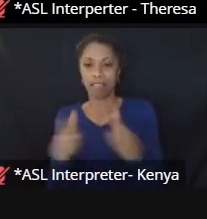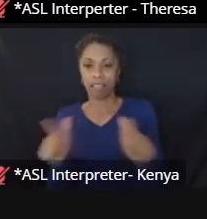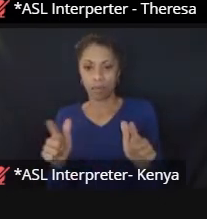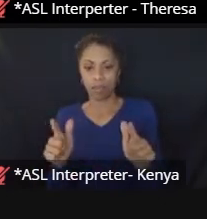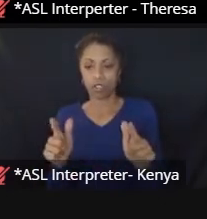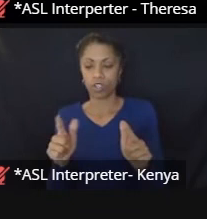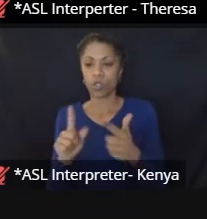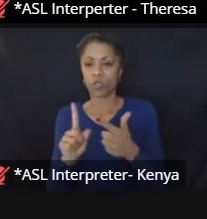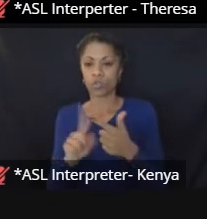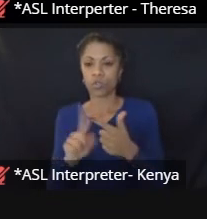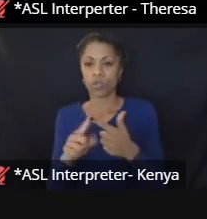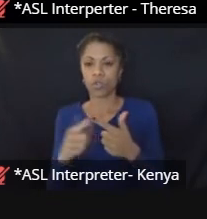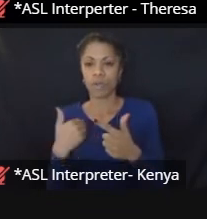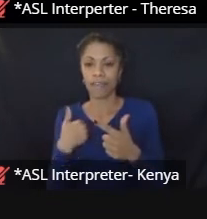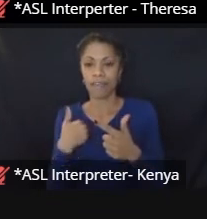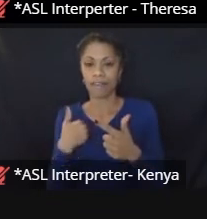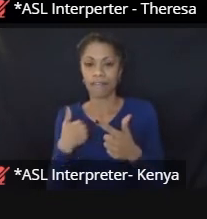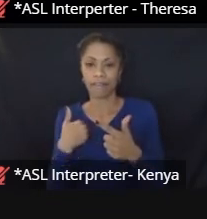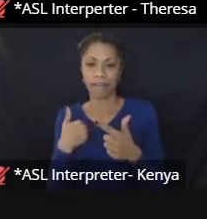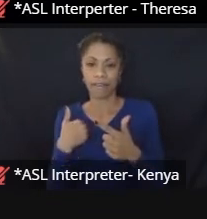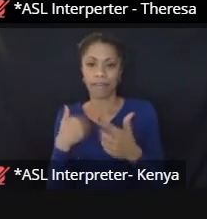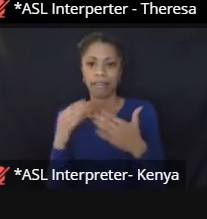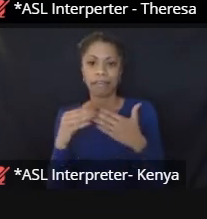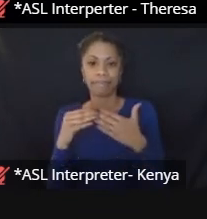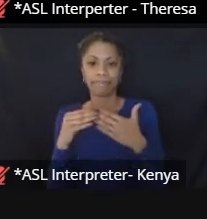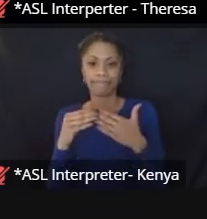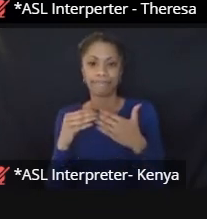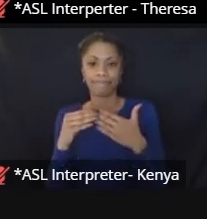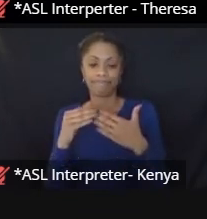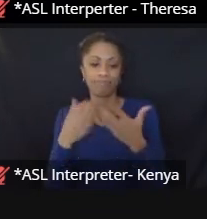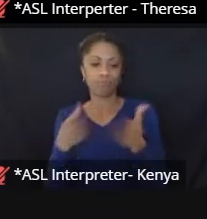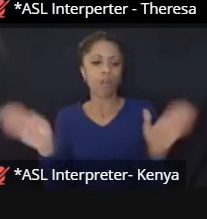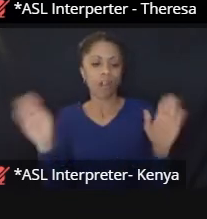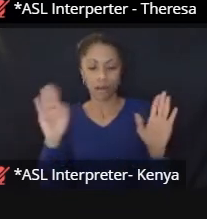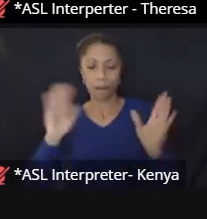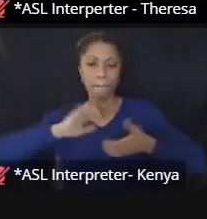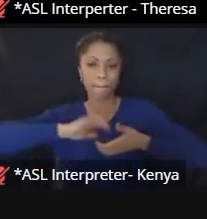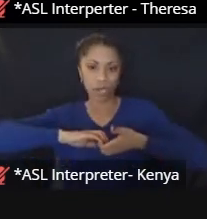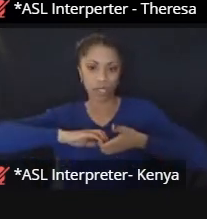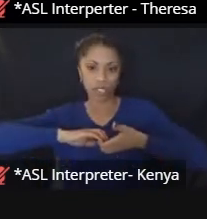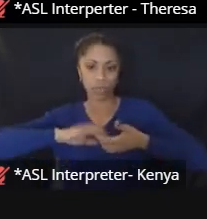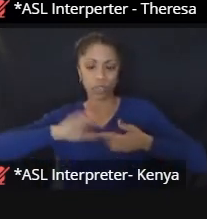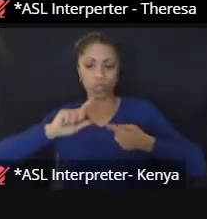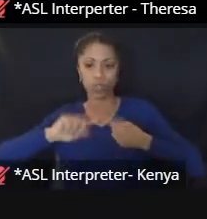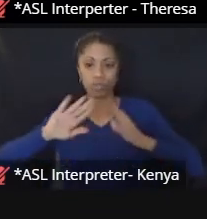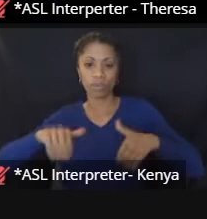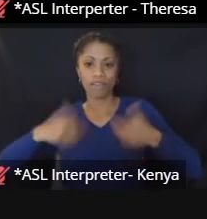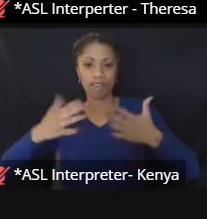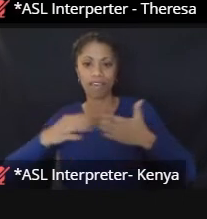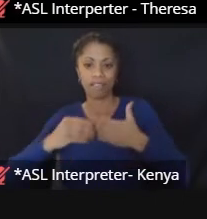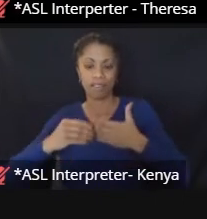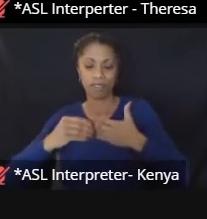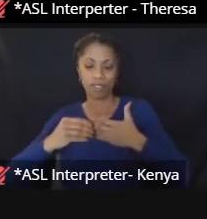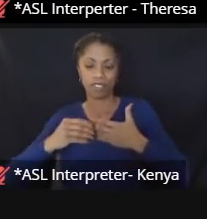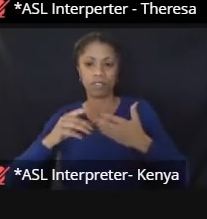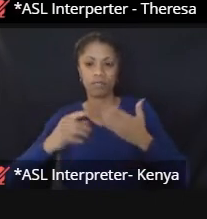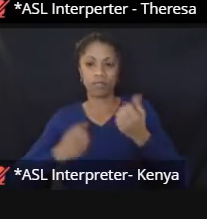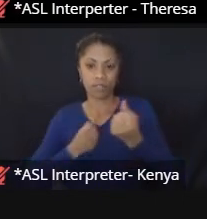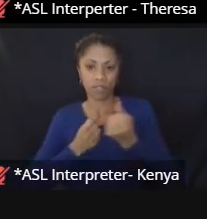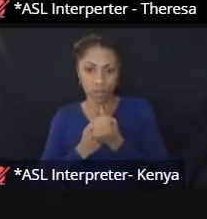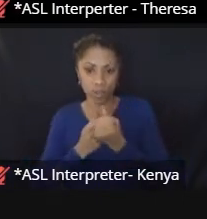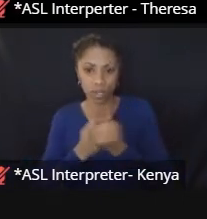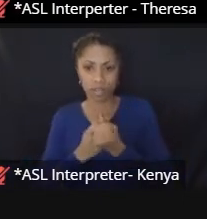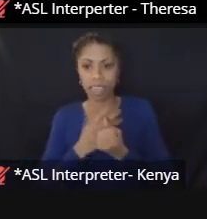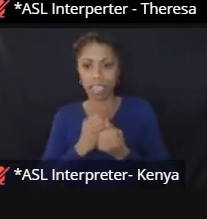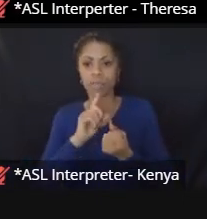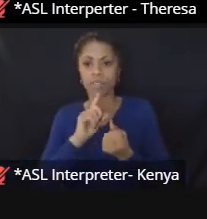provide leadership so that we could reach our vision in a way that involves some co-creation and getting that